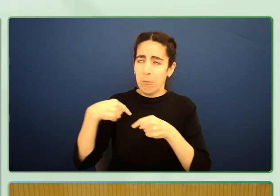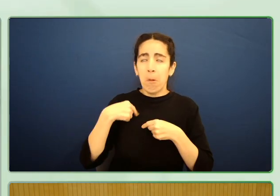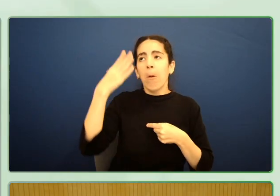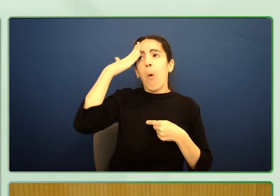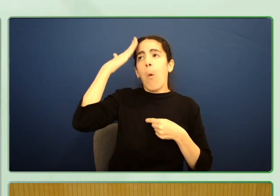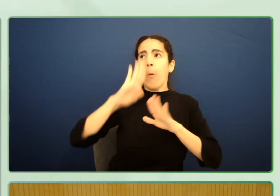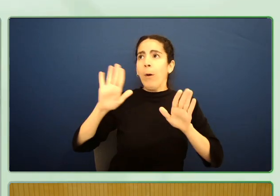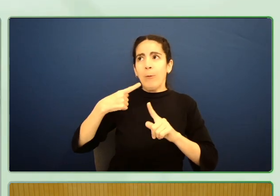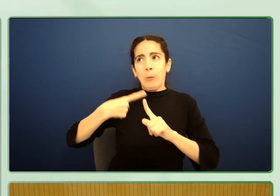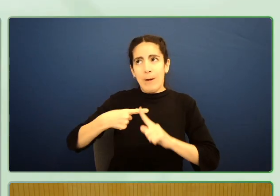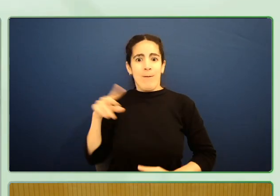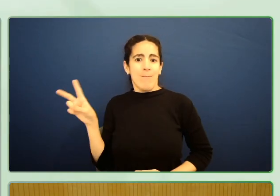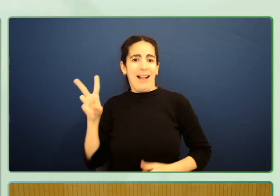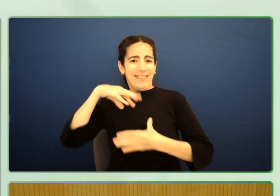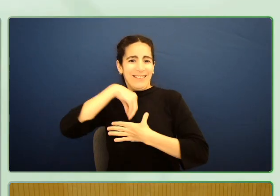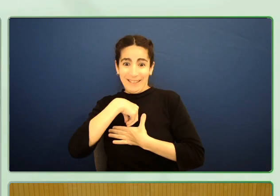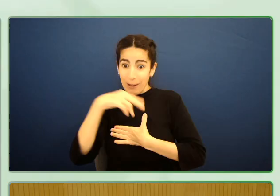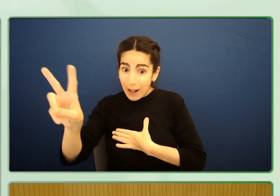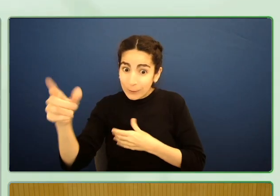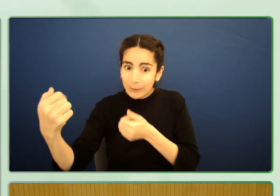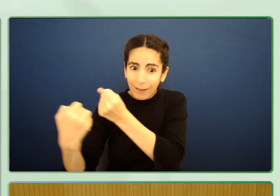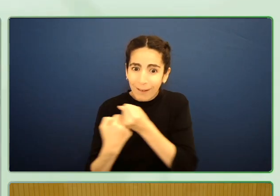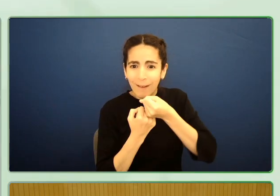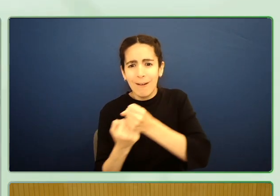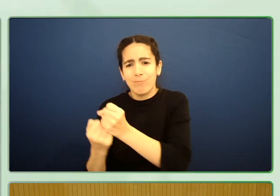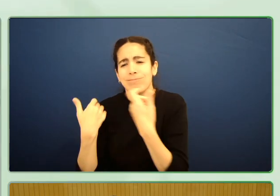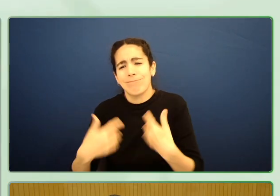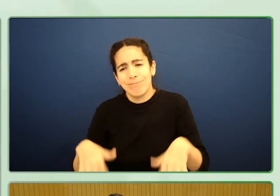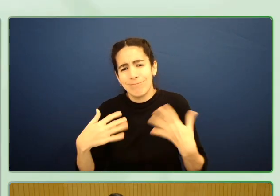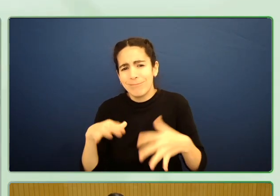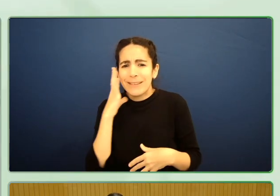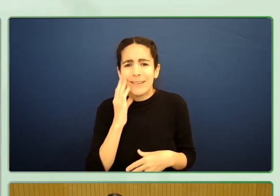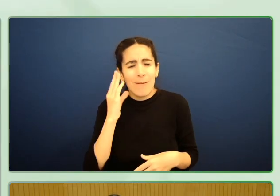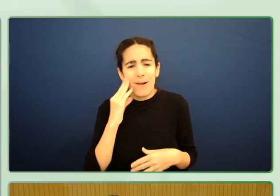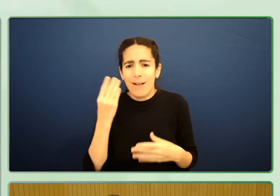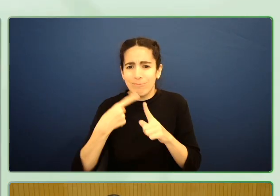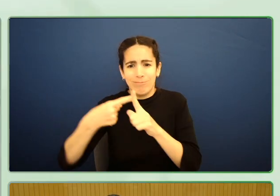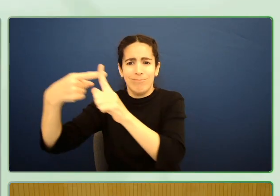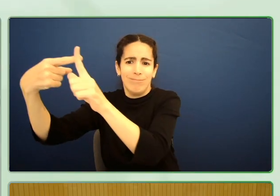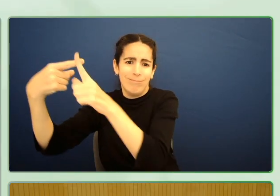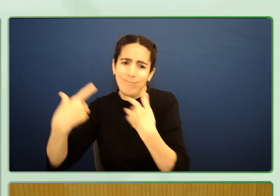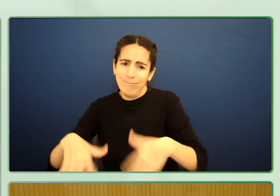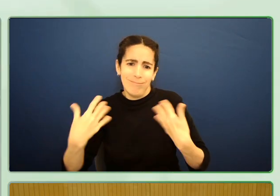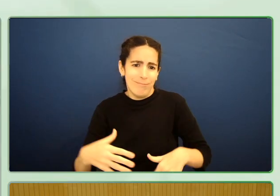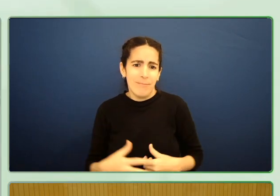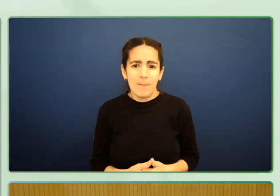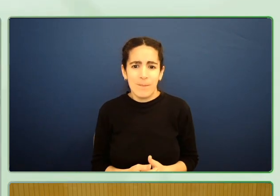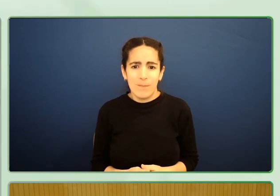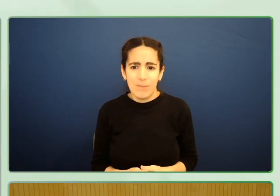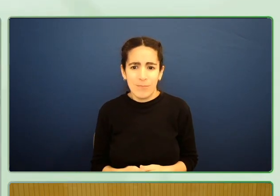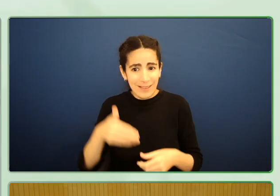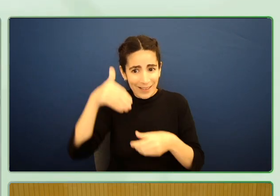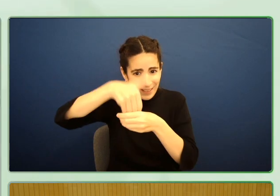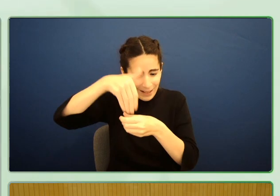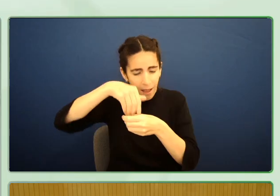experience. We have a huge part of the game that is dedicated to the phonetic, you know, skills. That's